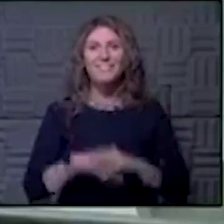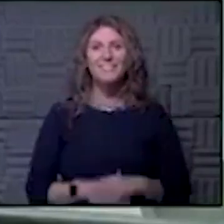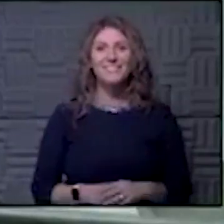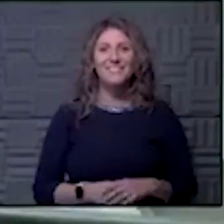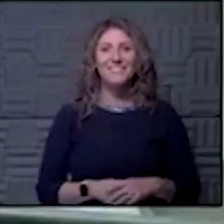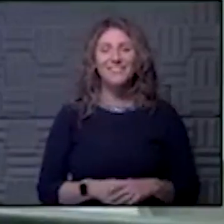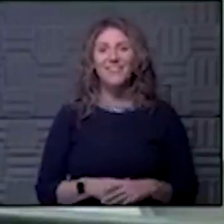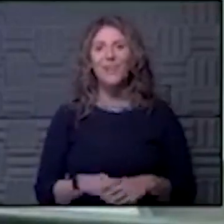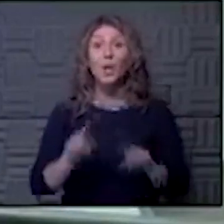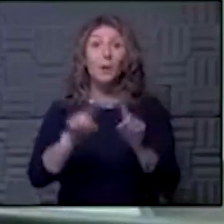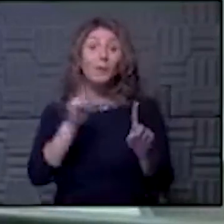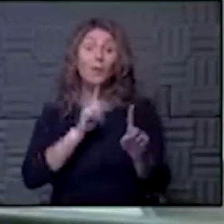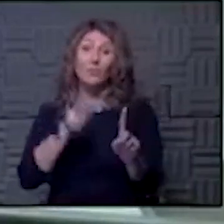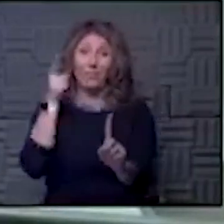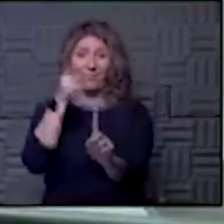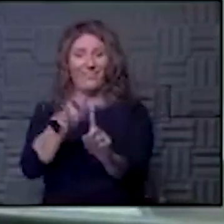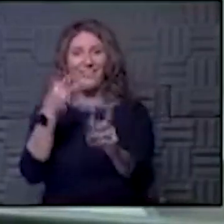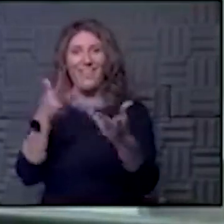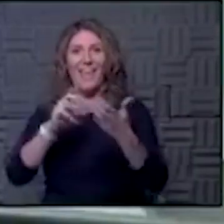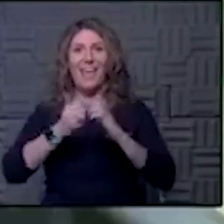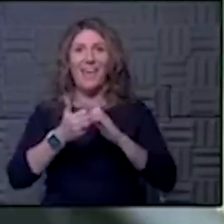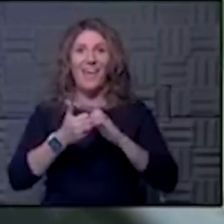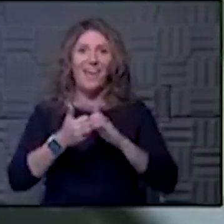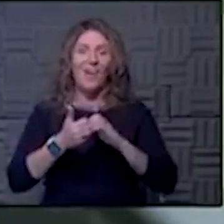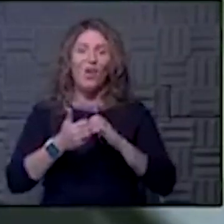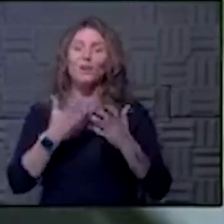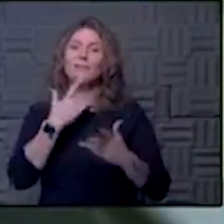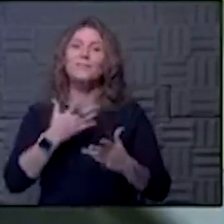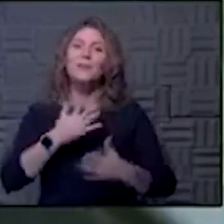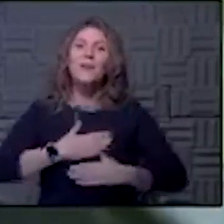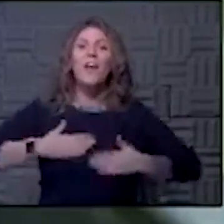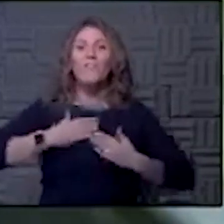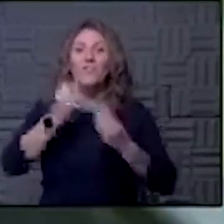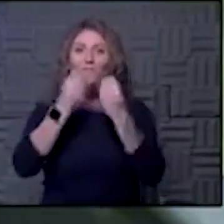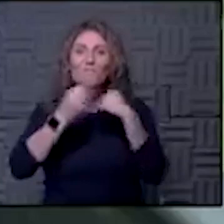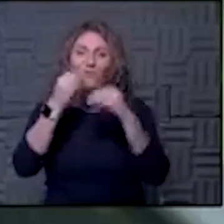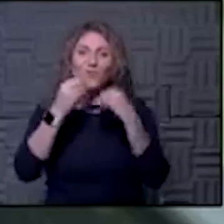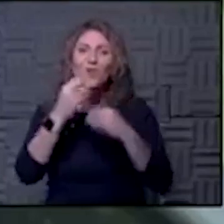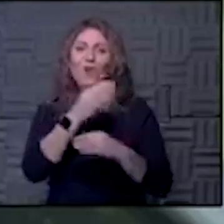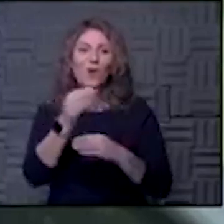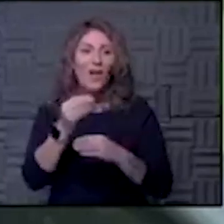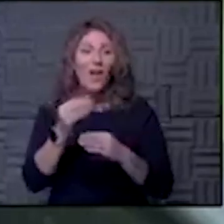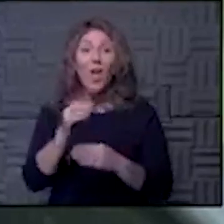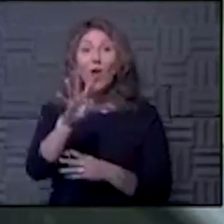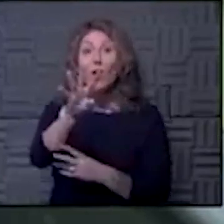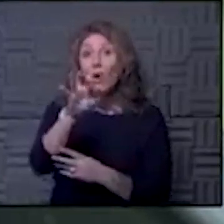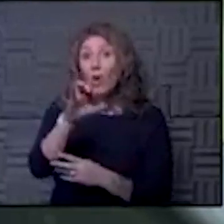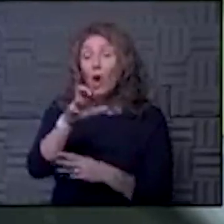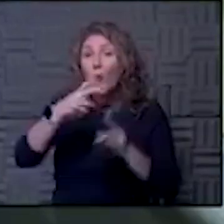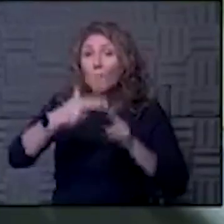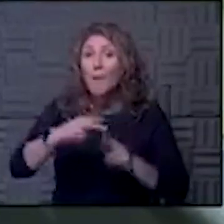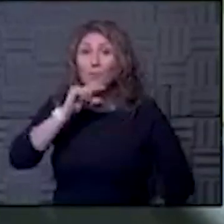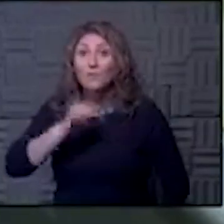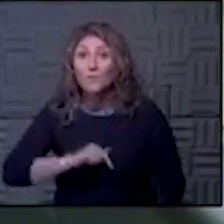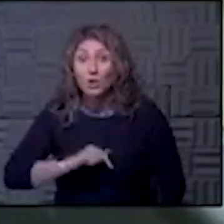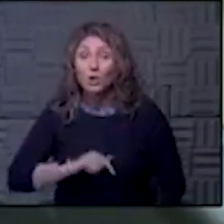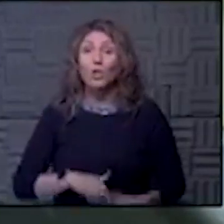But the ultimate way is to provide comfort food in the biggest holiday of the year. Here's what they did: 400 pounds of